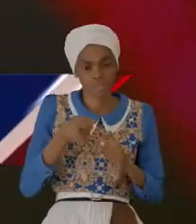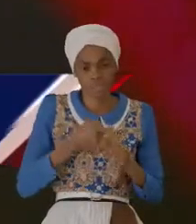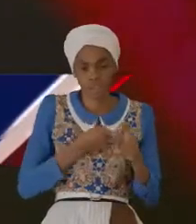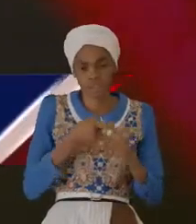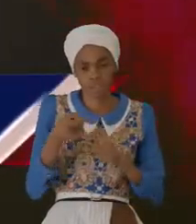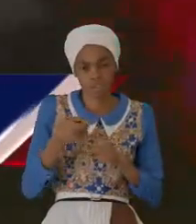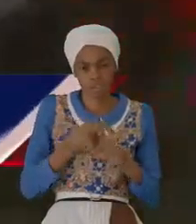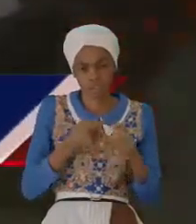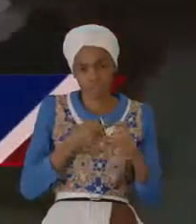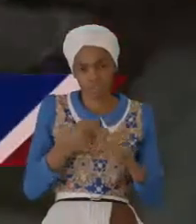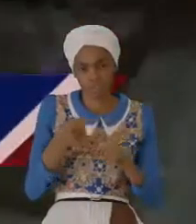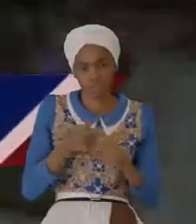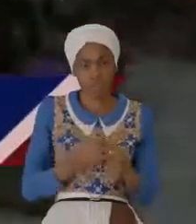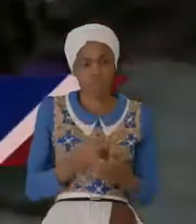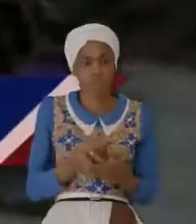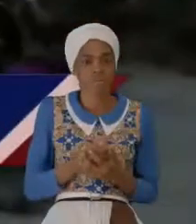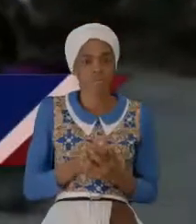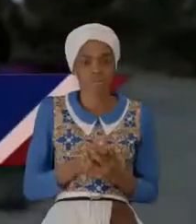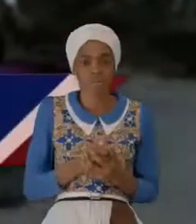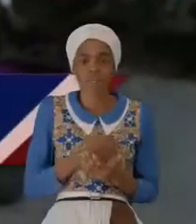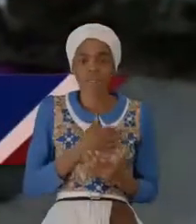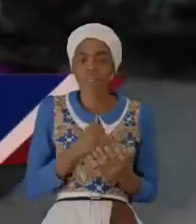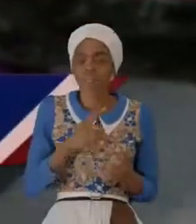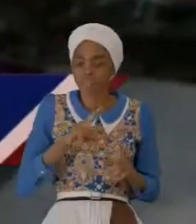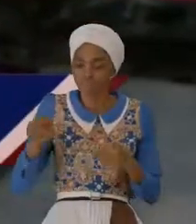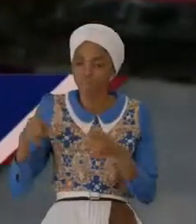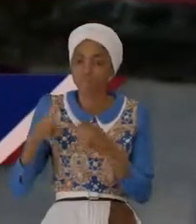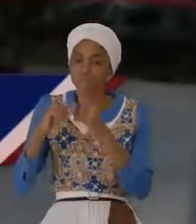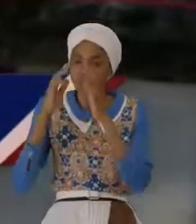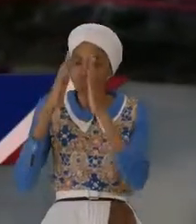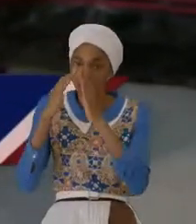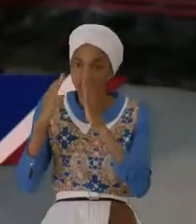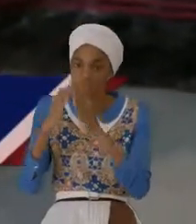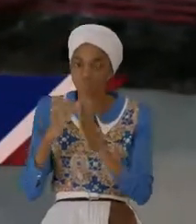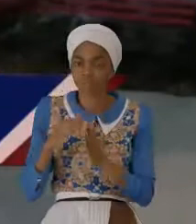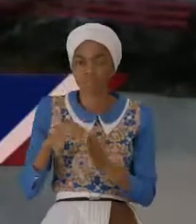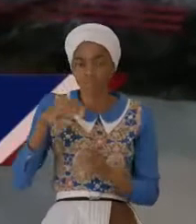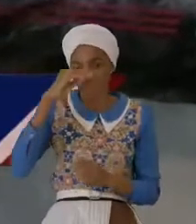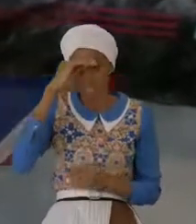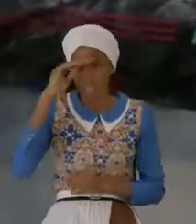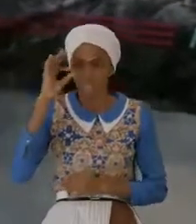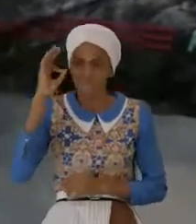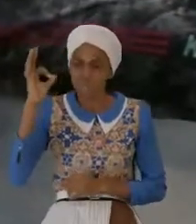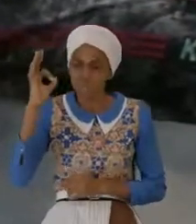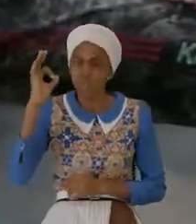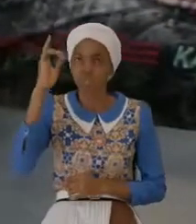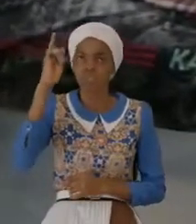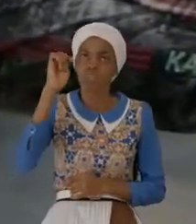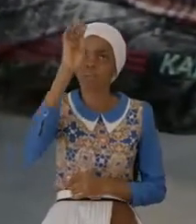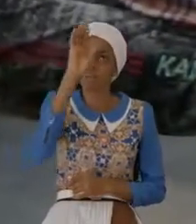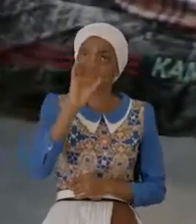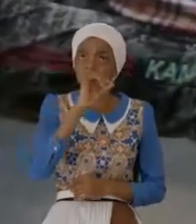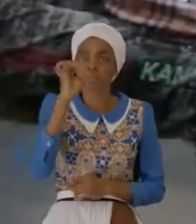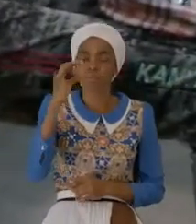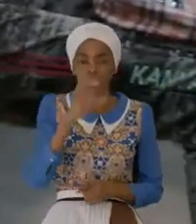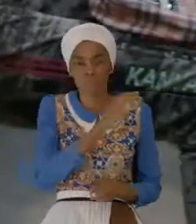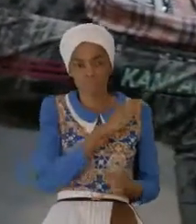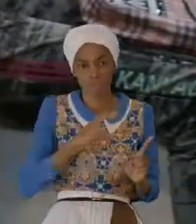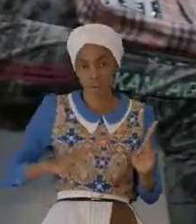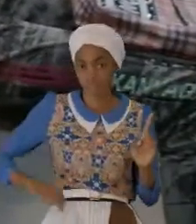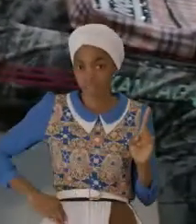persecution it goes to this city he preaches the Cross of Christ